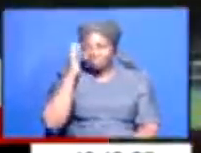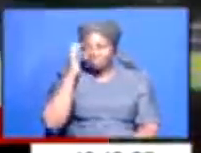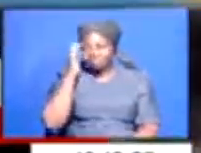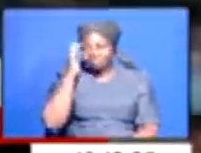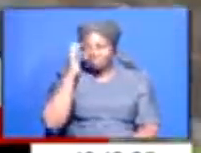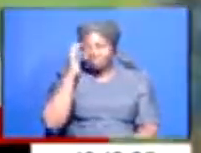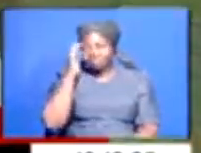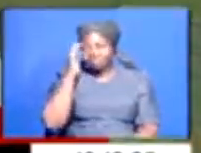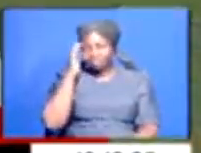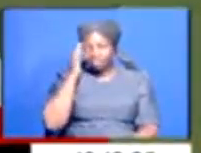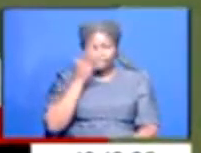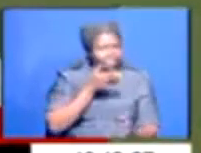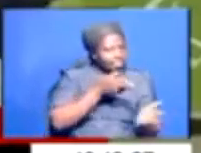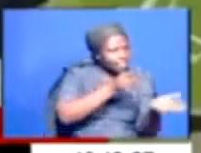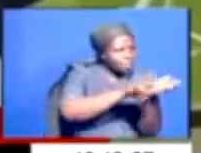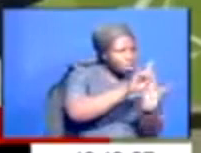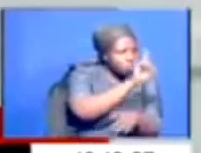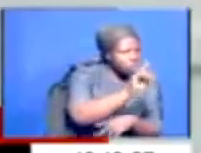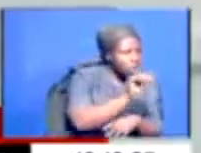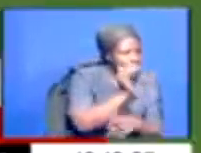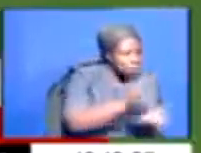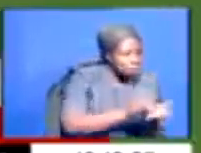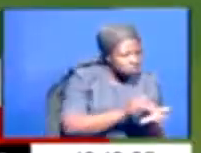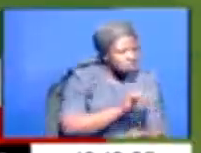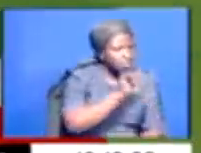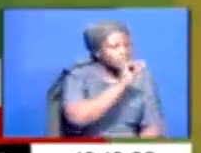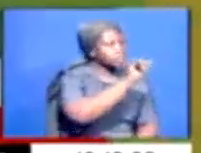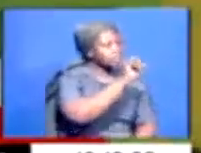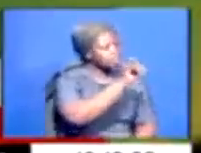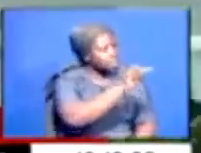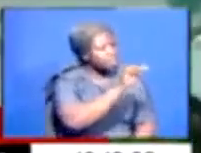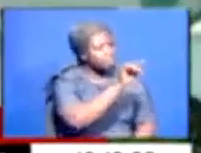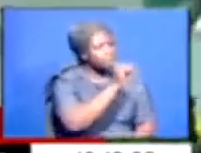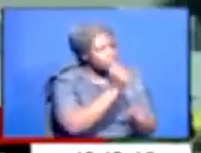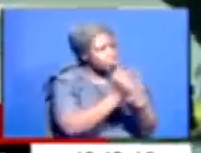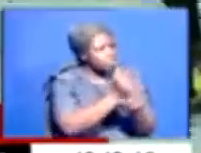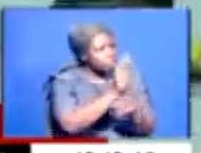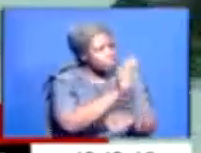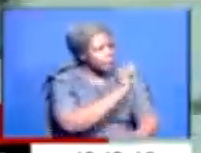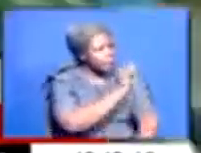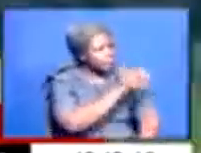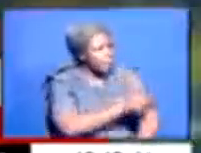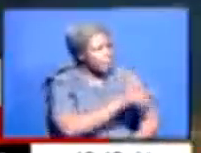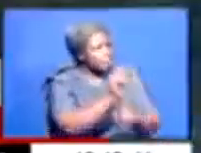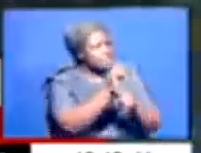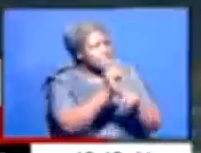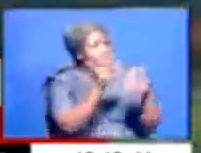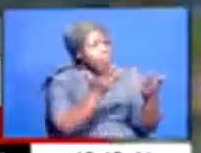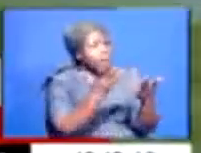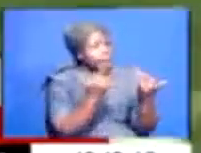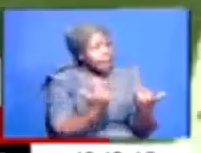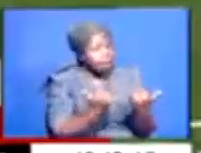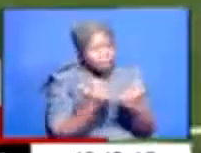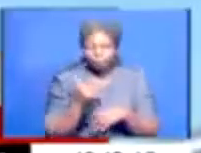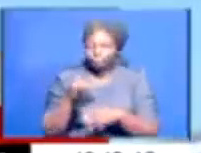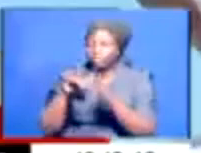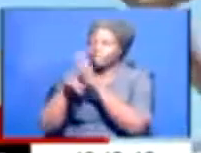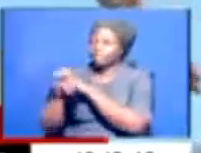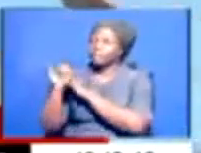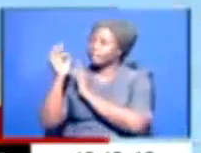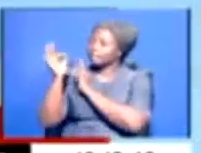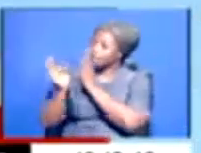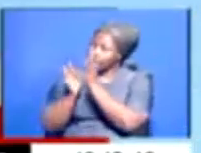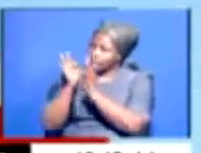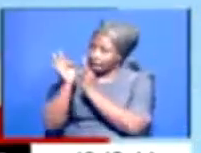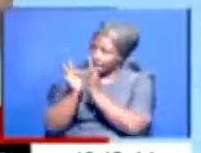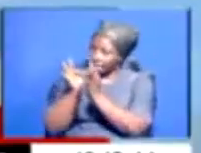Repeat it again. Gym, where yeah. are you doing your power training at the gym? In Kasarani, mm-hmm. yeah. In camp? Yeah, in